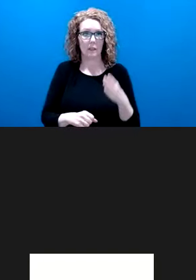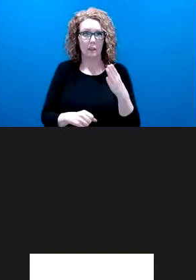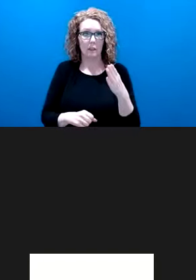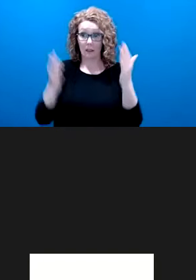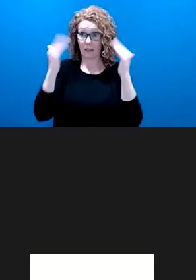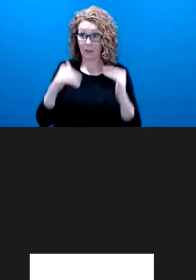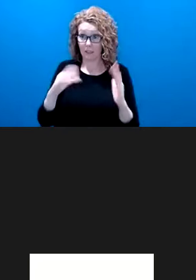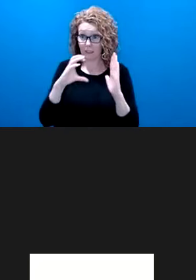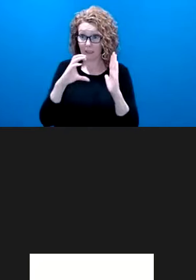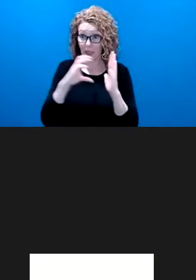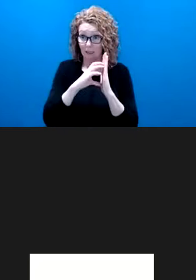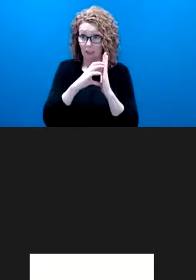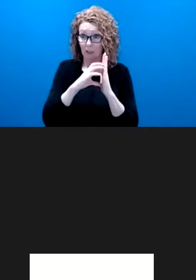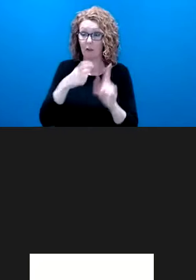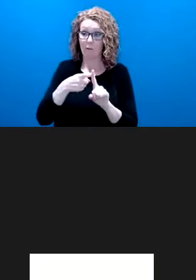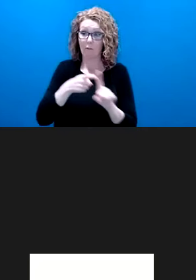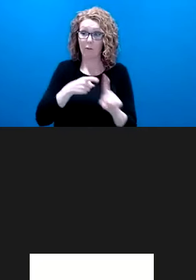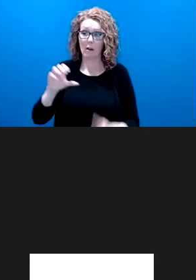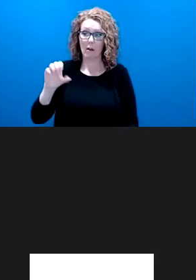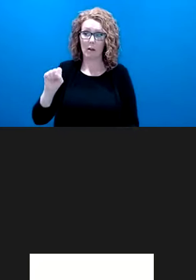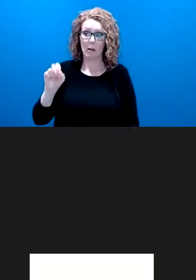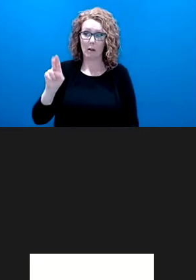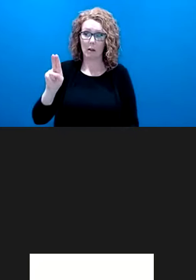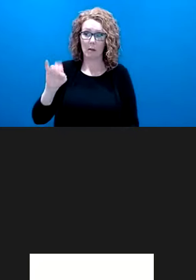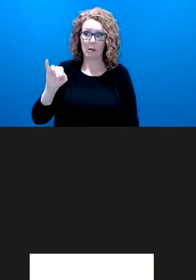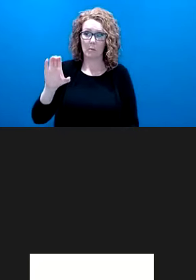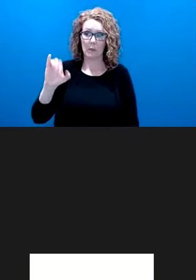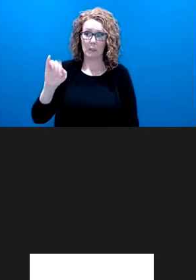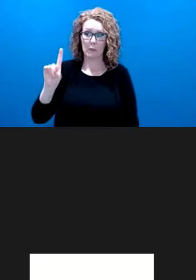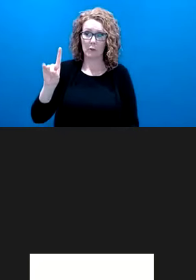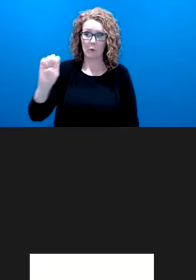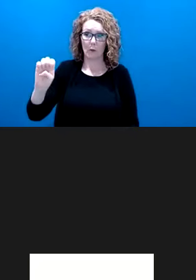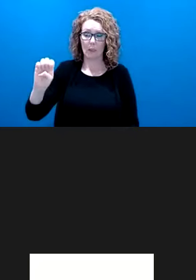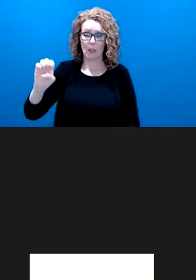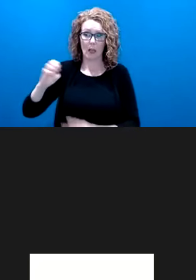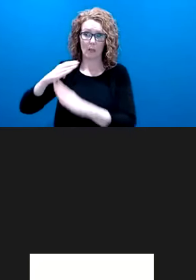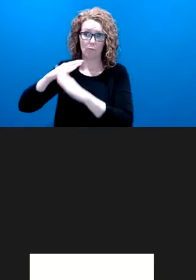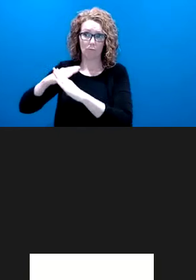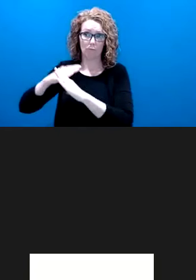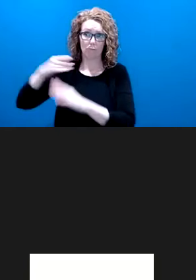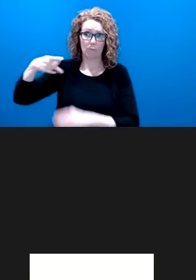from the suicide prevention. And it was really looking at this minimum